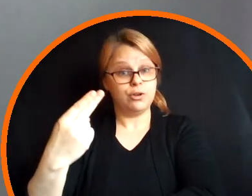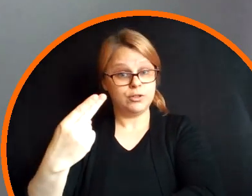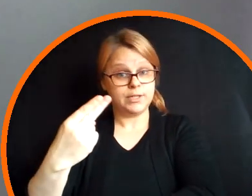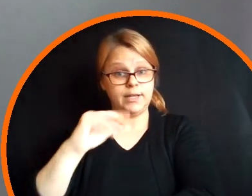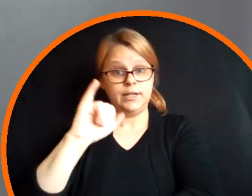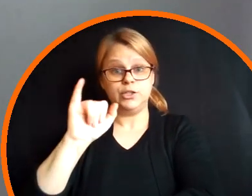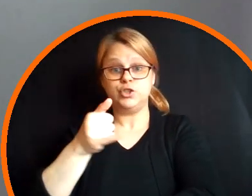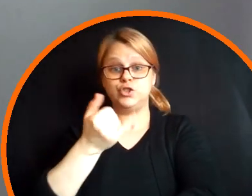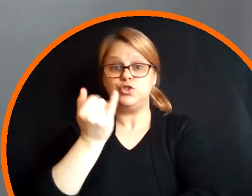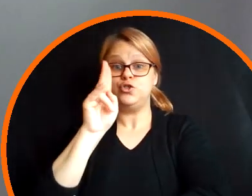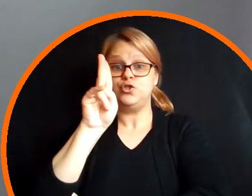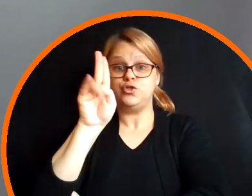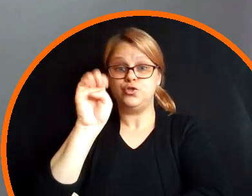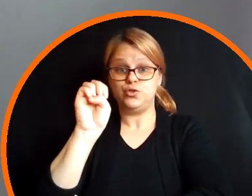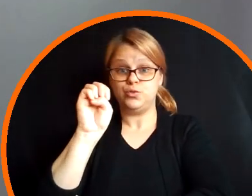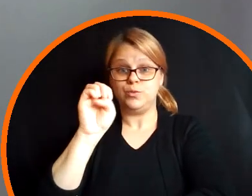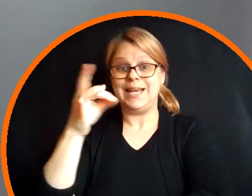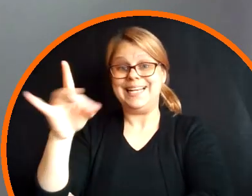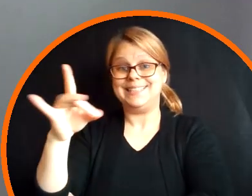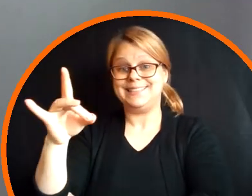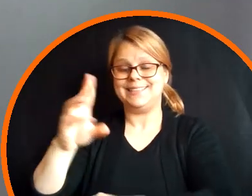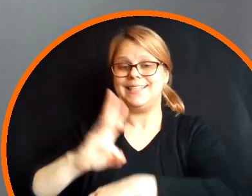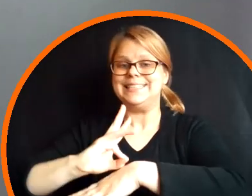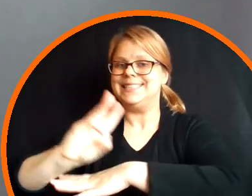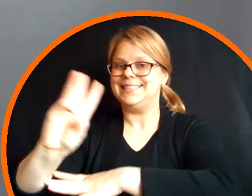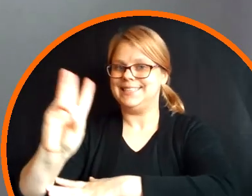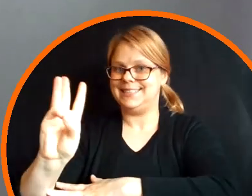Thursday, June 18th, 6 o'clock.